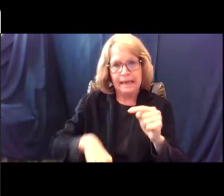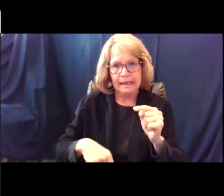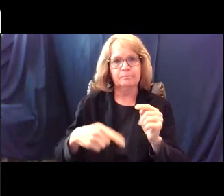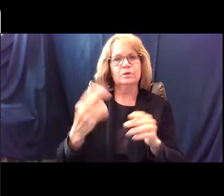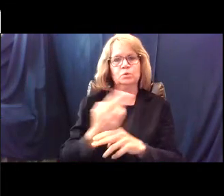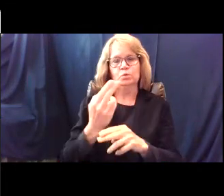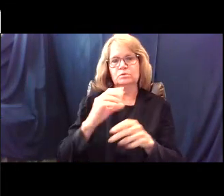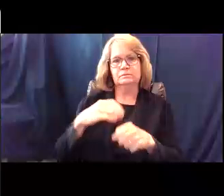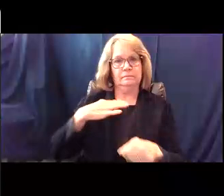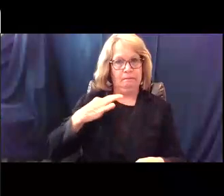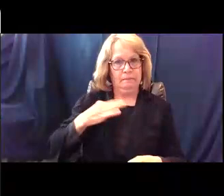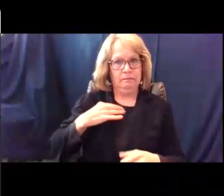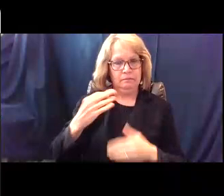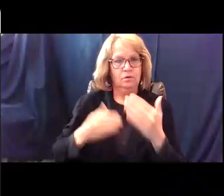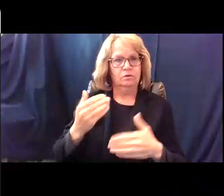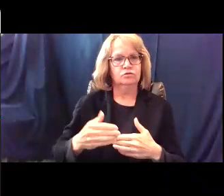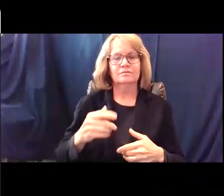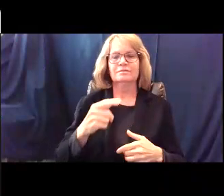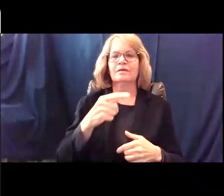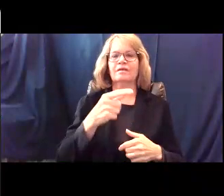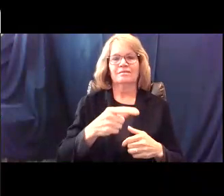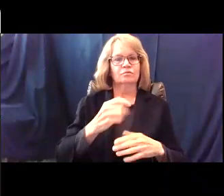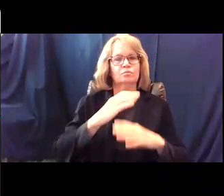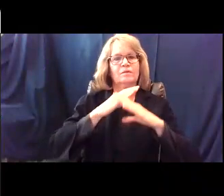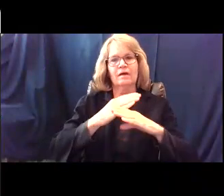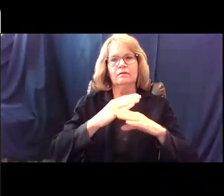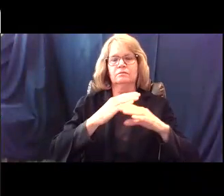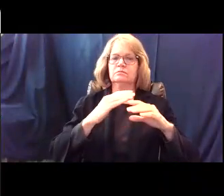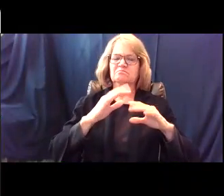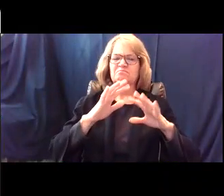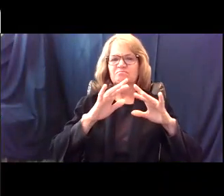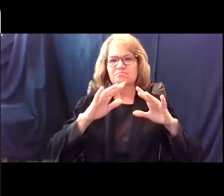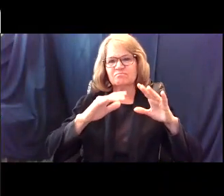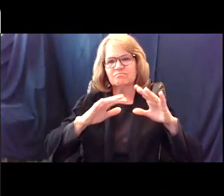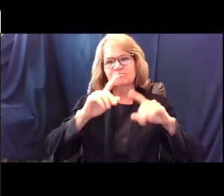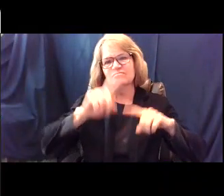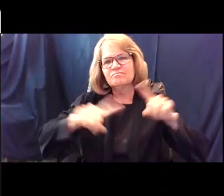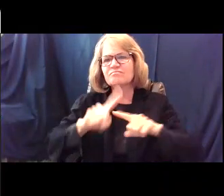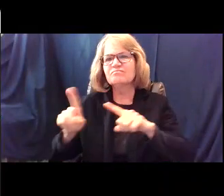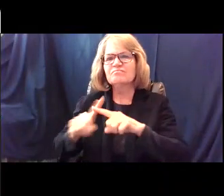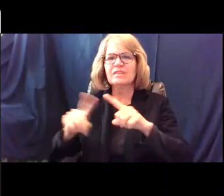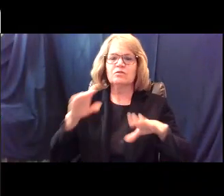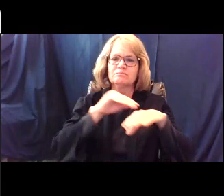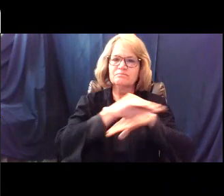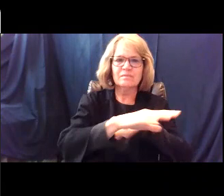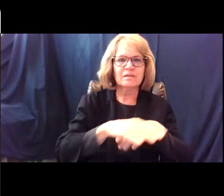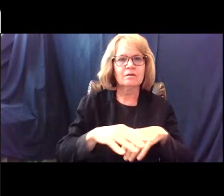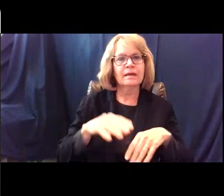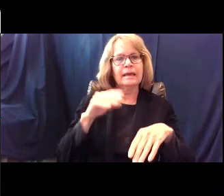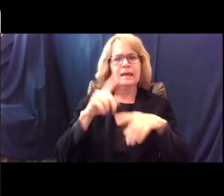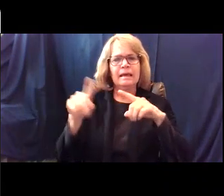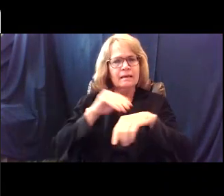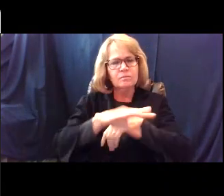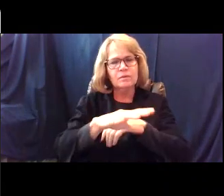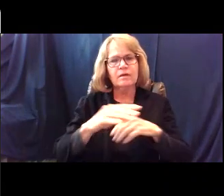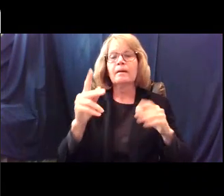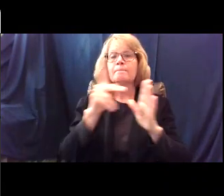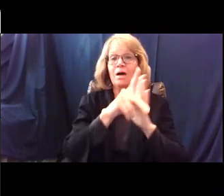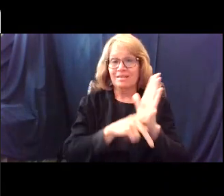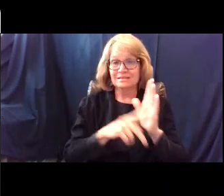disparate impact on the basis of race. So we define disparate impact as a policy that's neutral on its